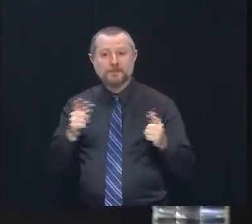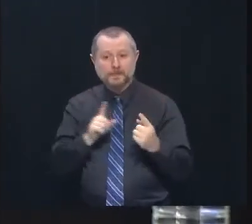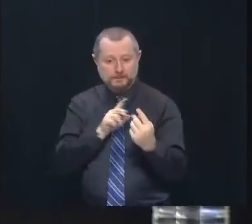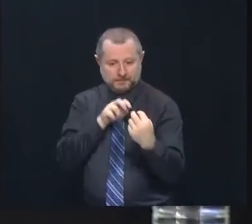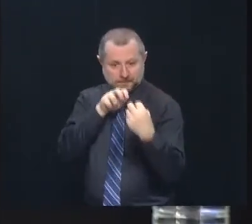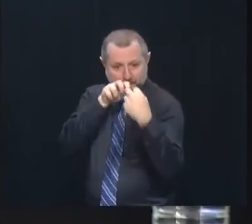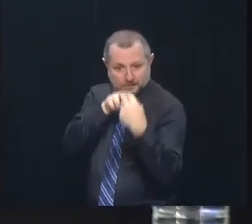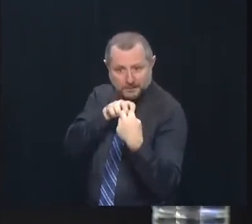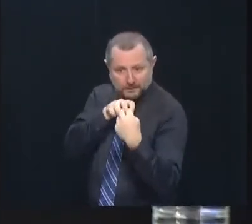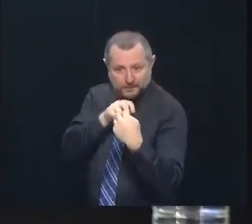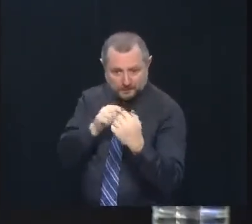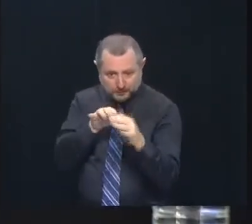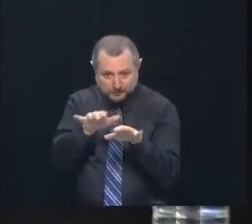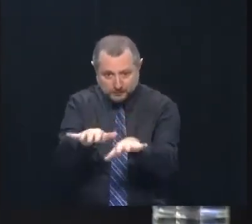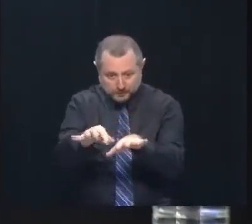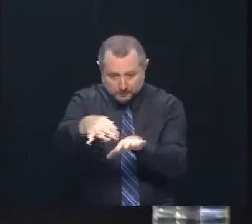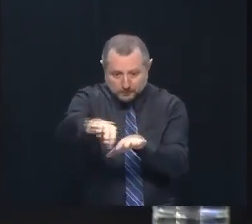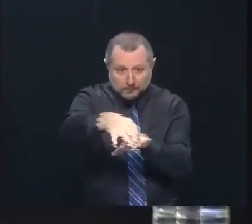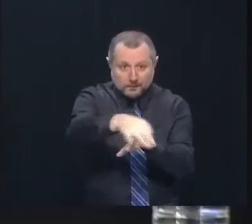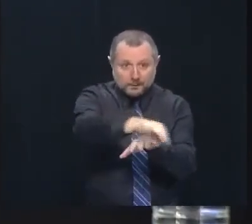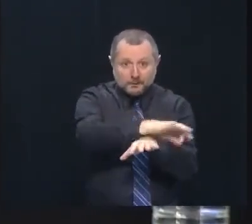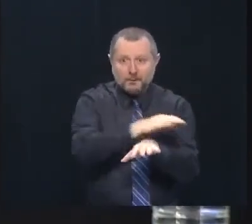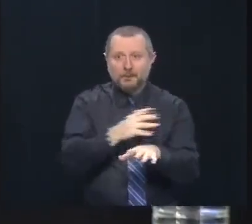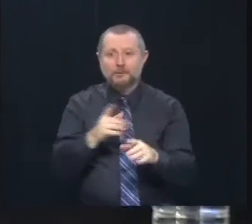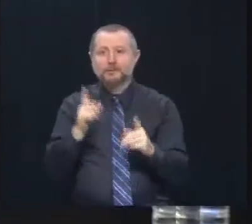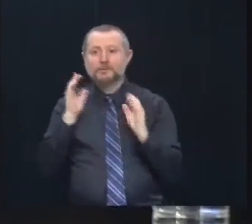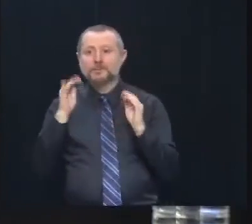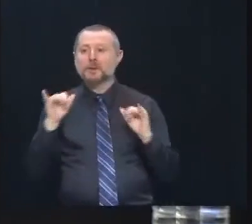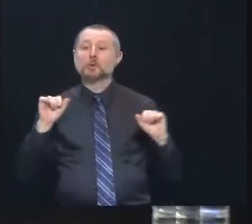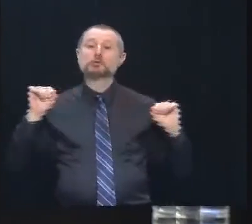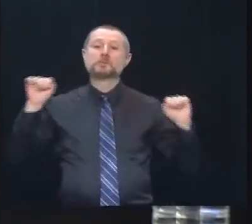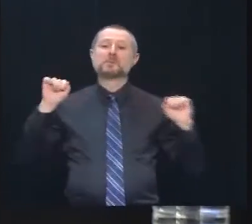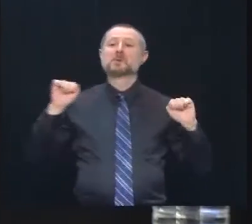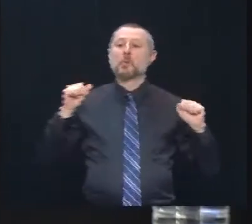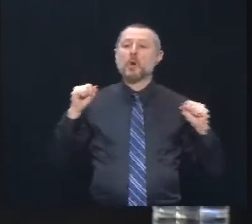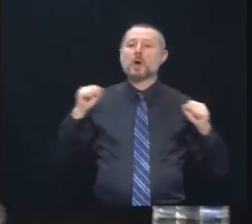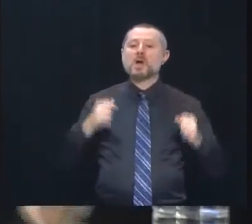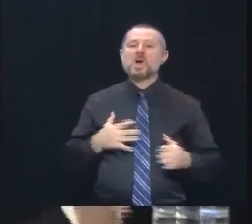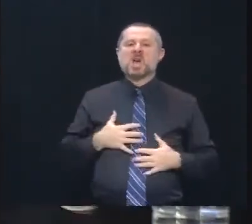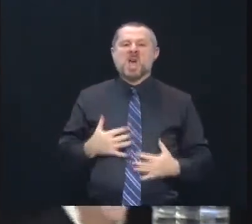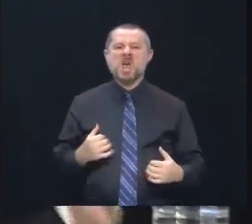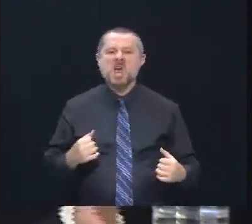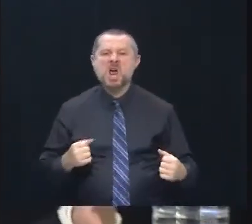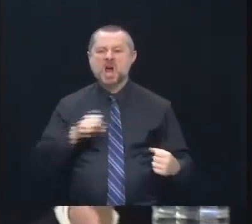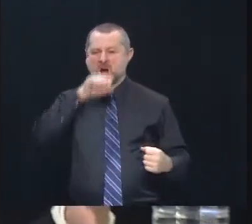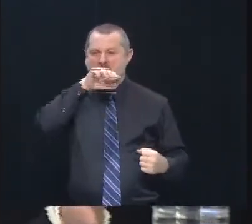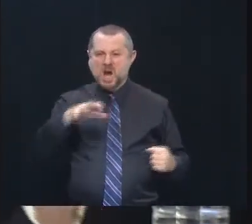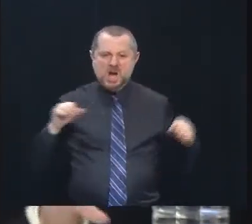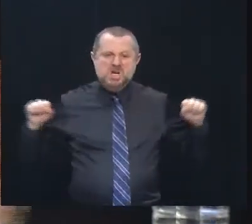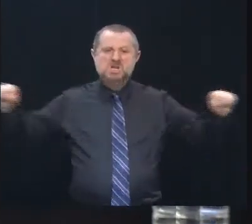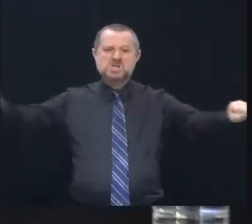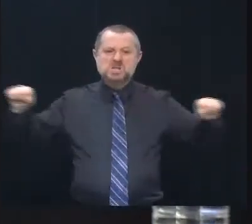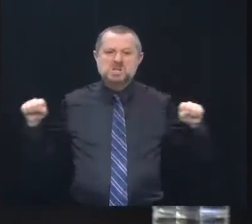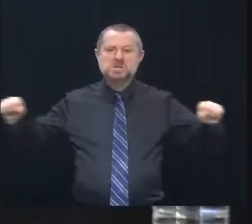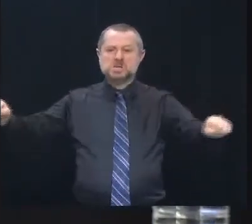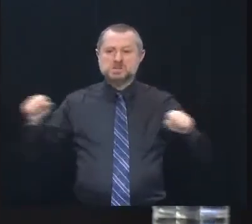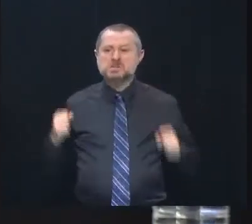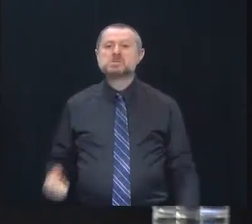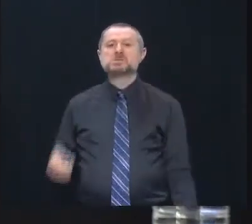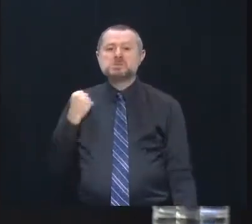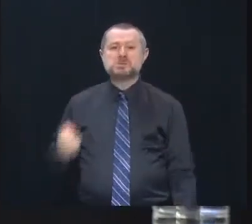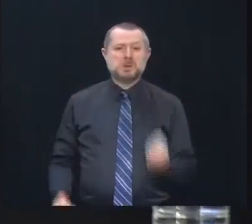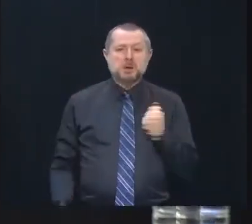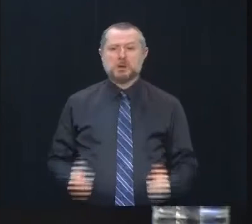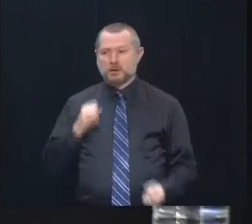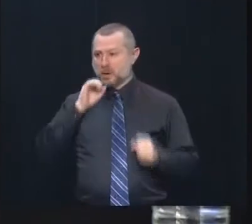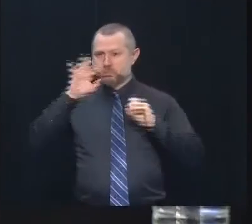one another. Same thing in gyms. Obviously, when people are working out, they're breathing much more heavily. People are on machines. Hopefully, they should be